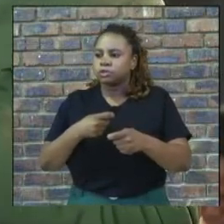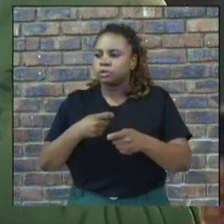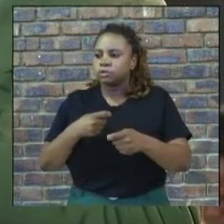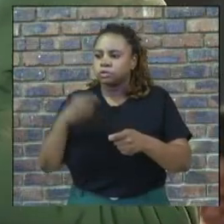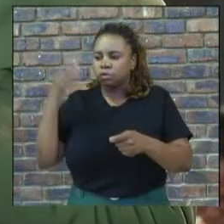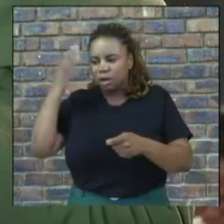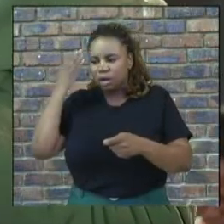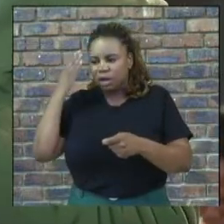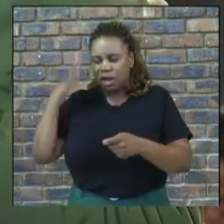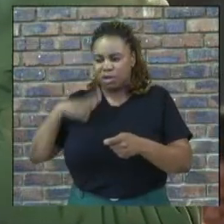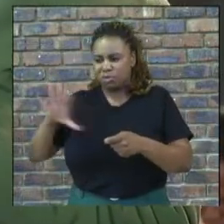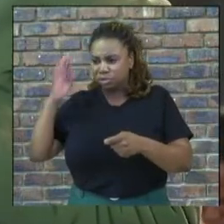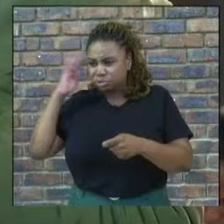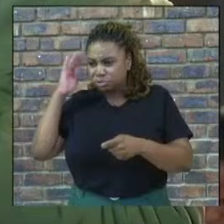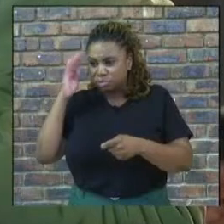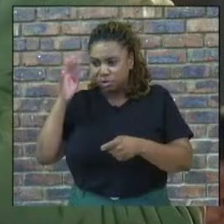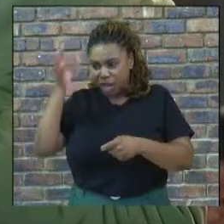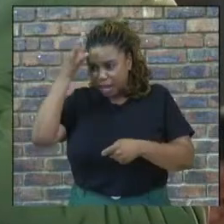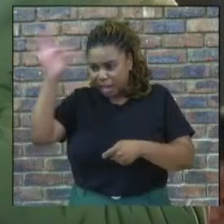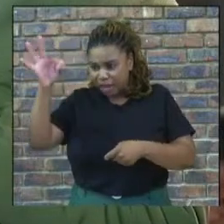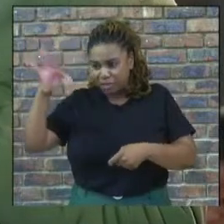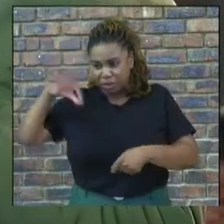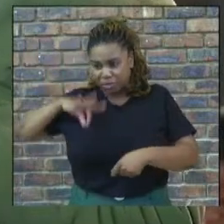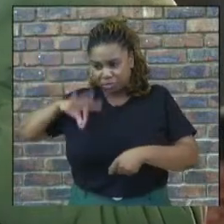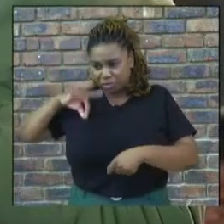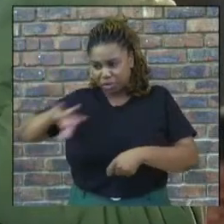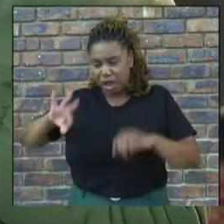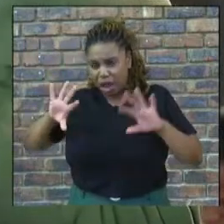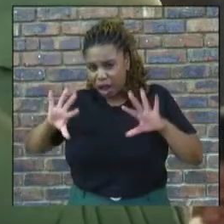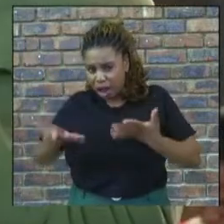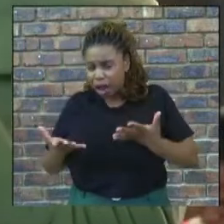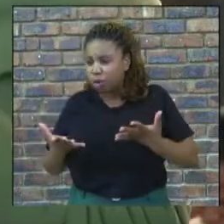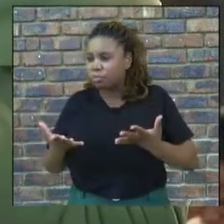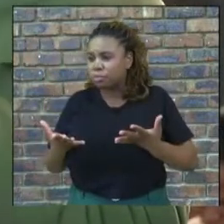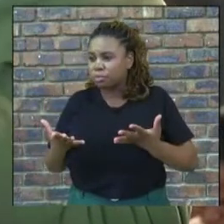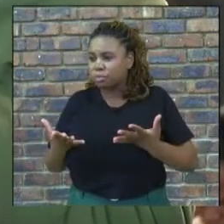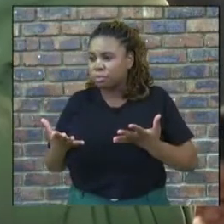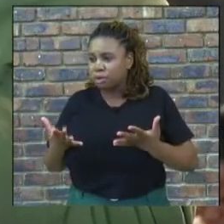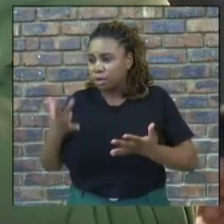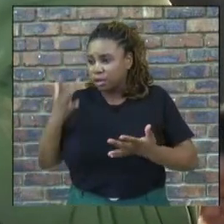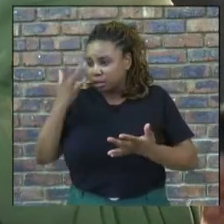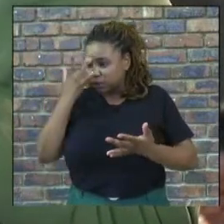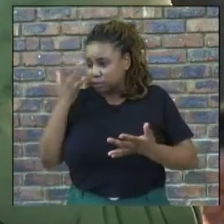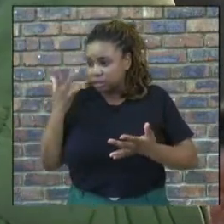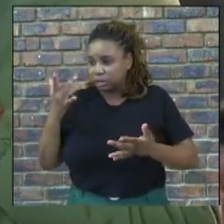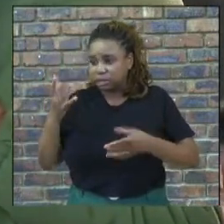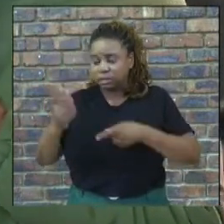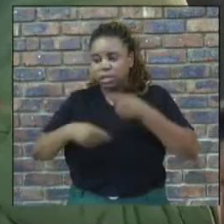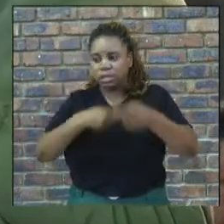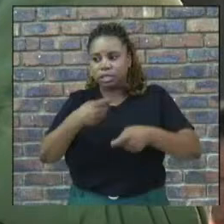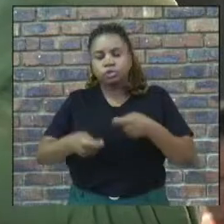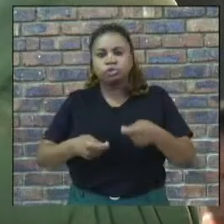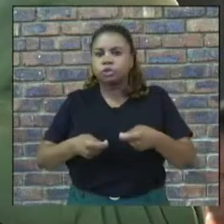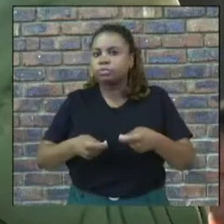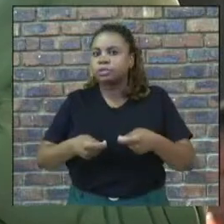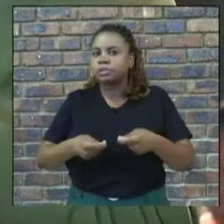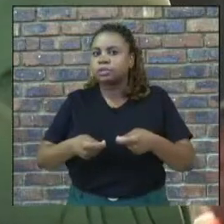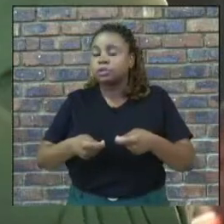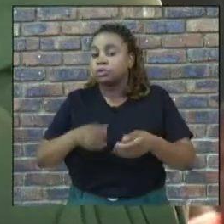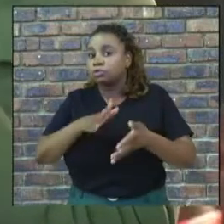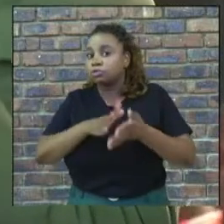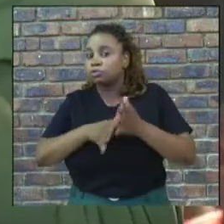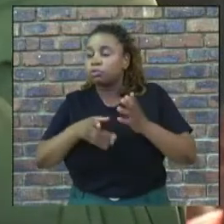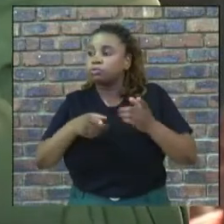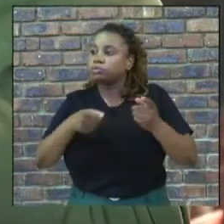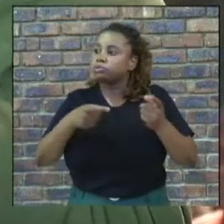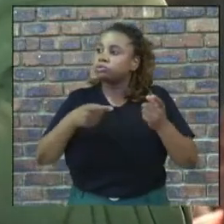tse mo locationeng tsa rona? Because hona enong ha ba hiri ma South African. You go to Chinatown, there's no South